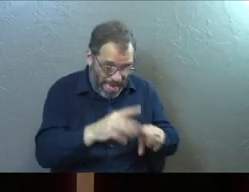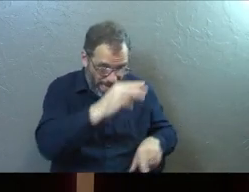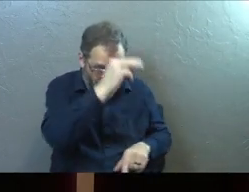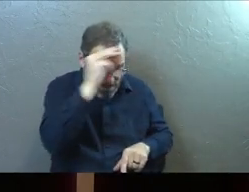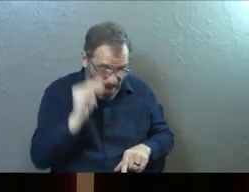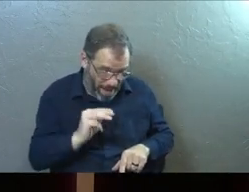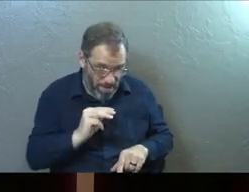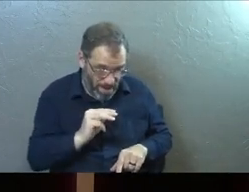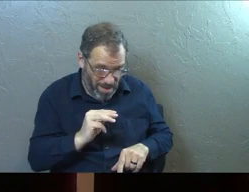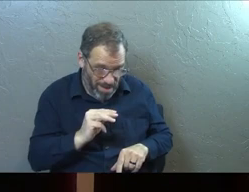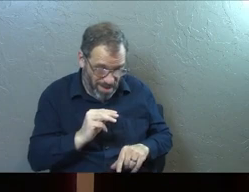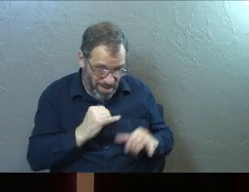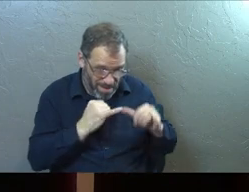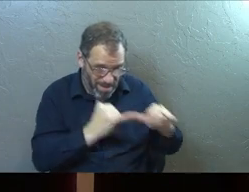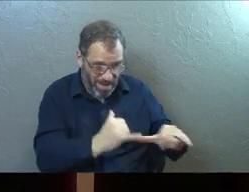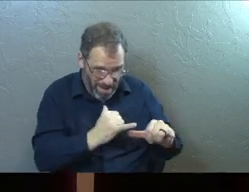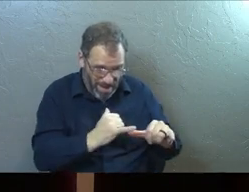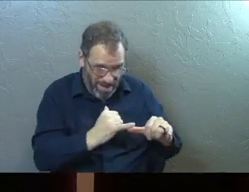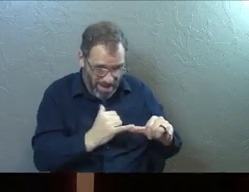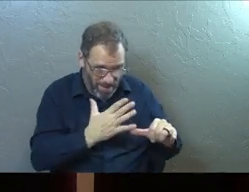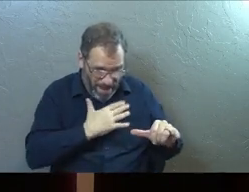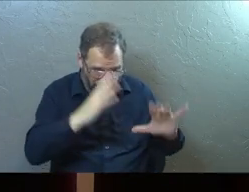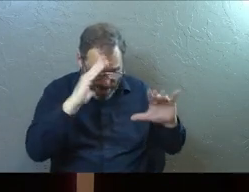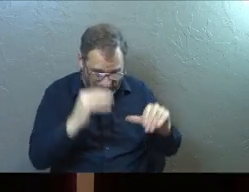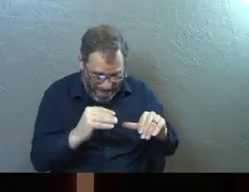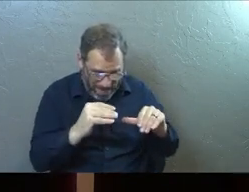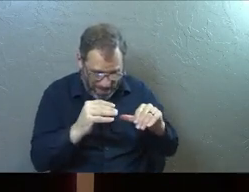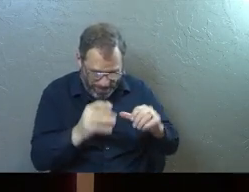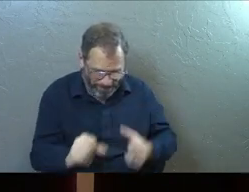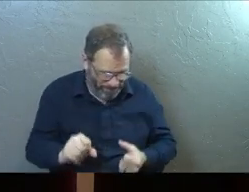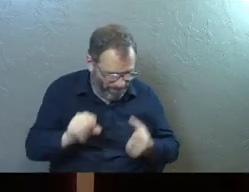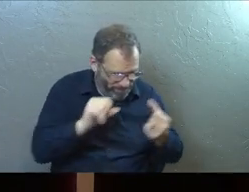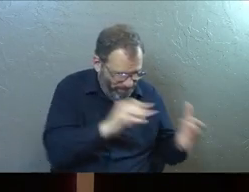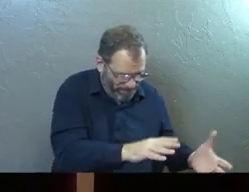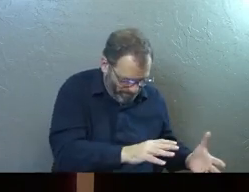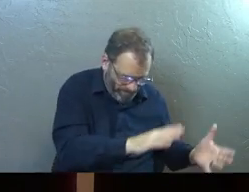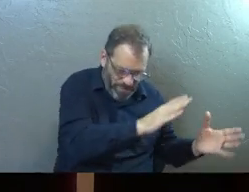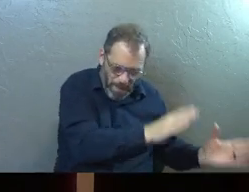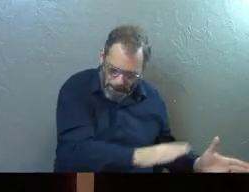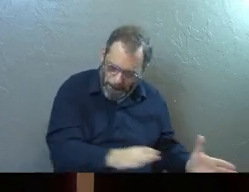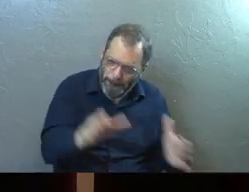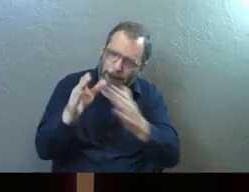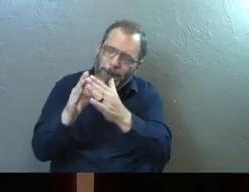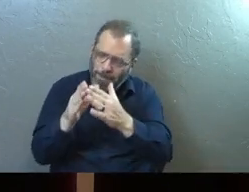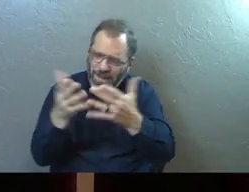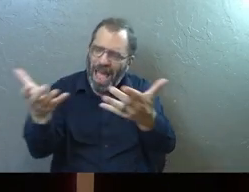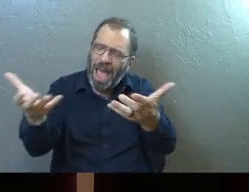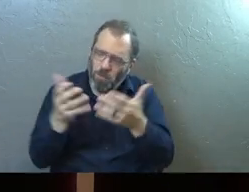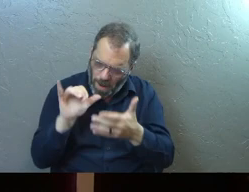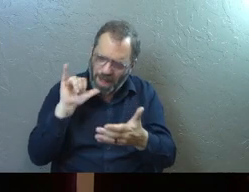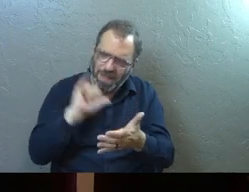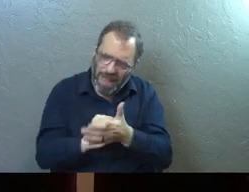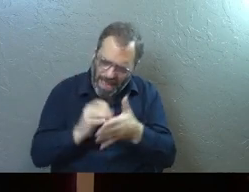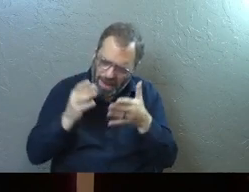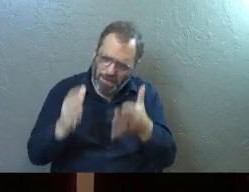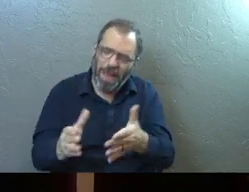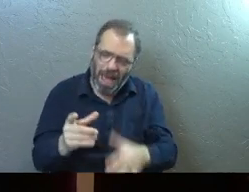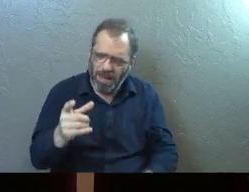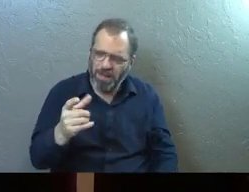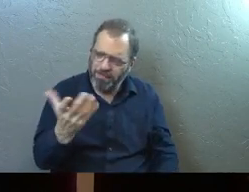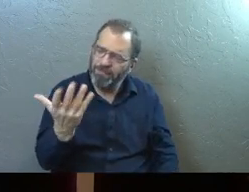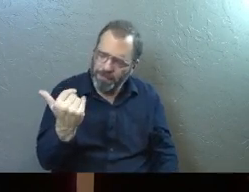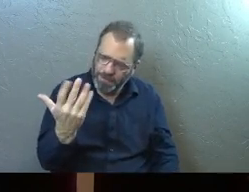down our expectations and say, may it be to me exactly as you've said. I want to walk that path that you have for